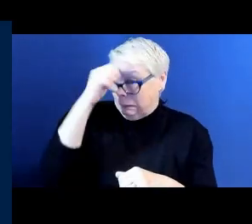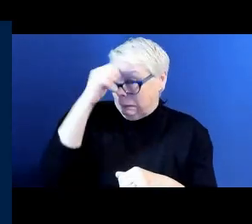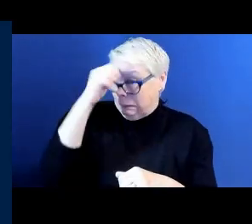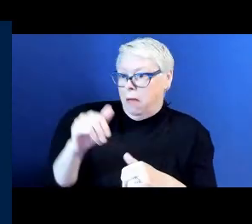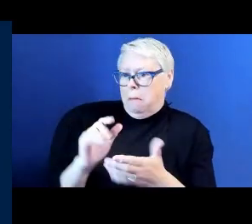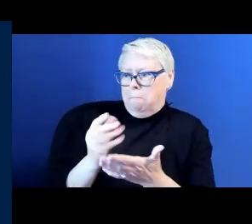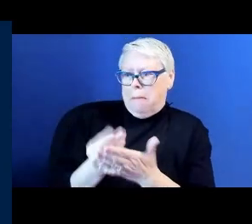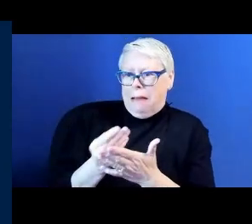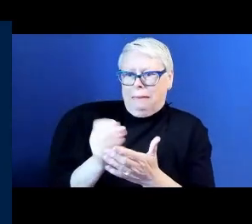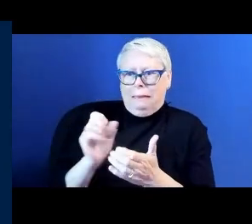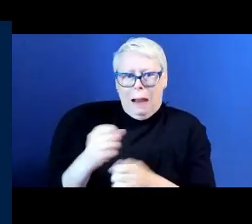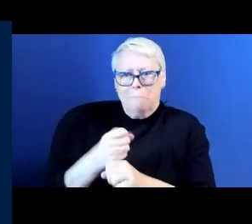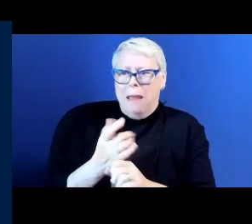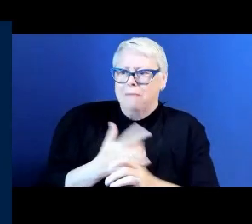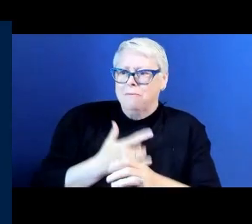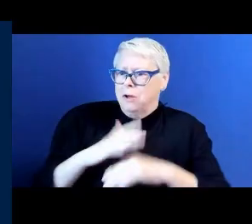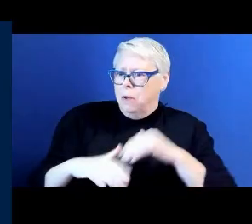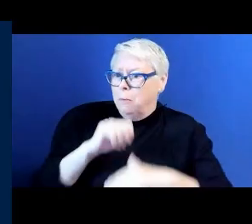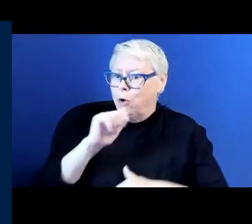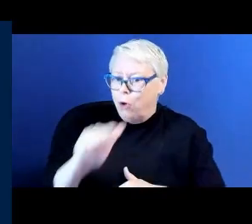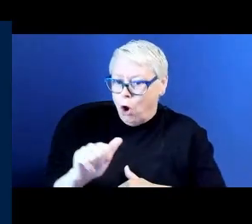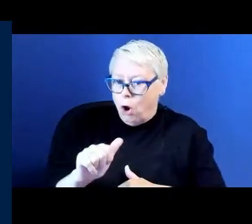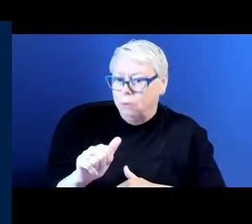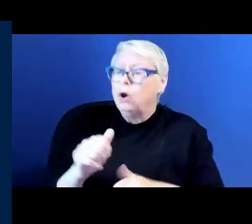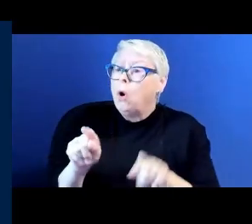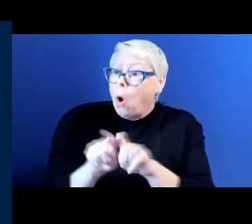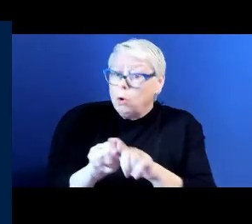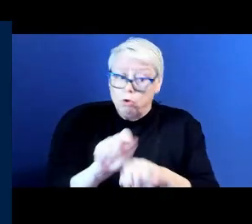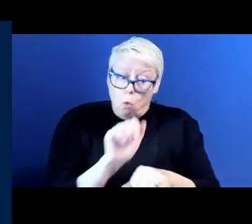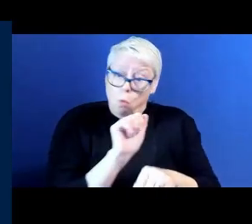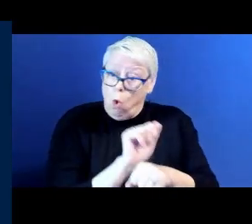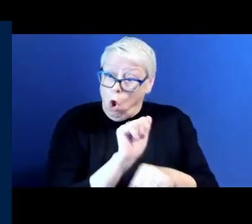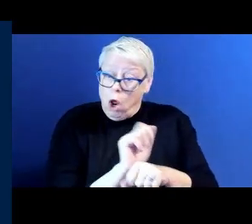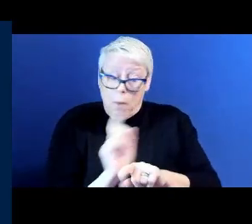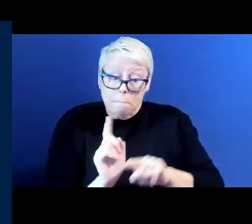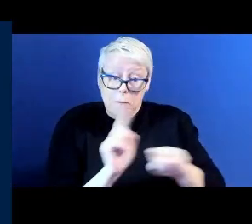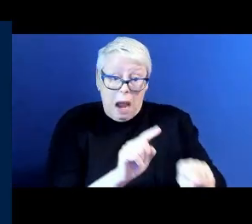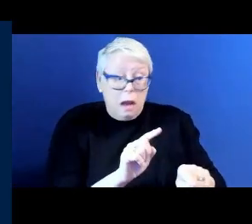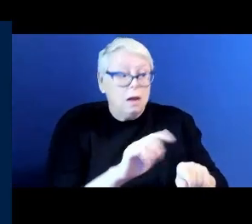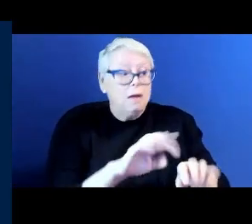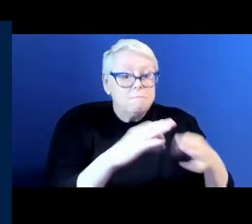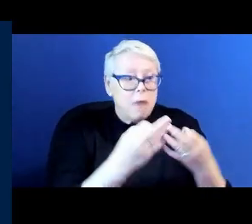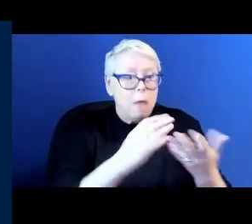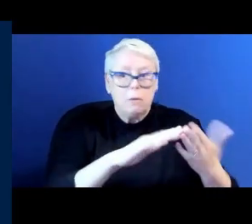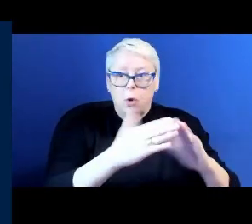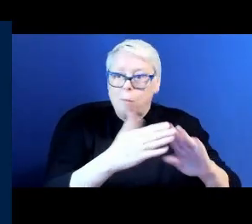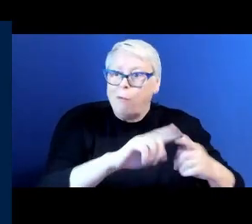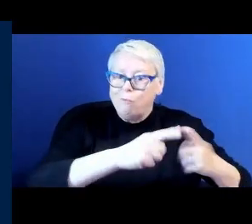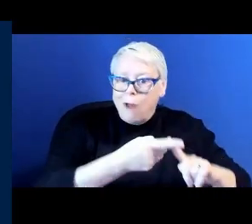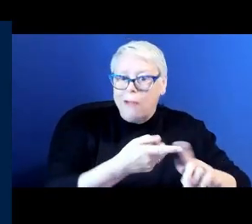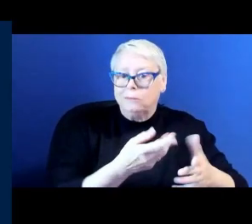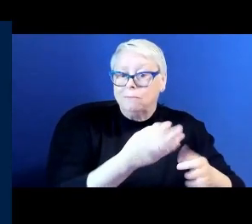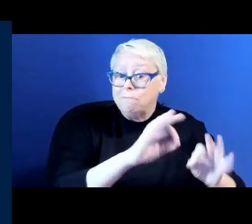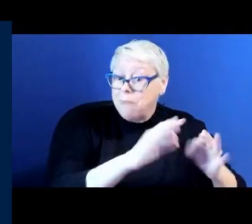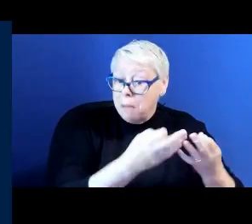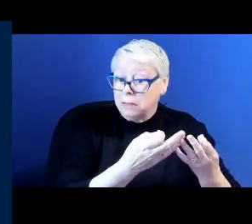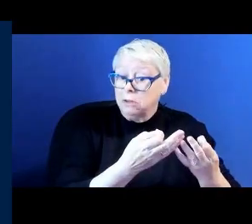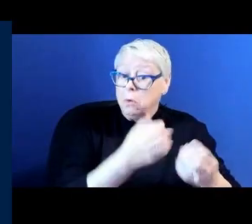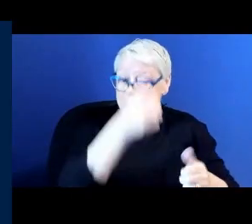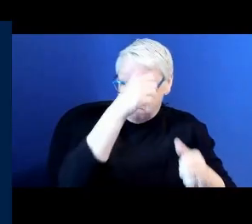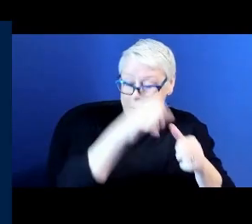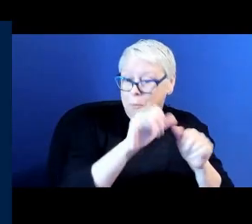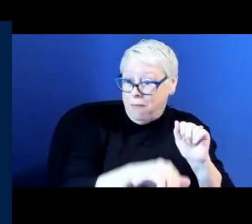with individuals in our community, with our friends or family. We'll start today by exploring your role in helping